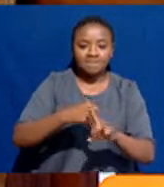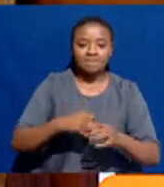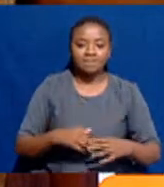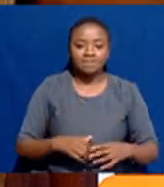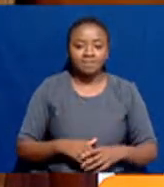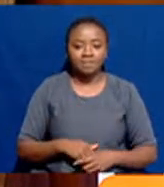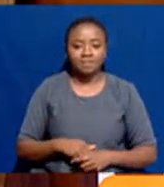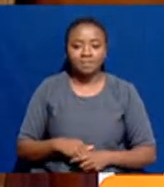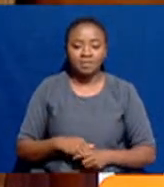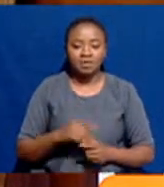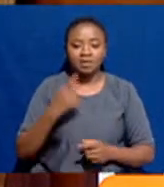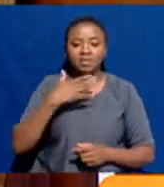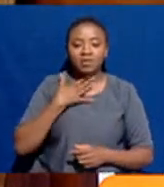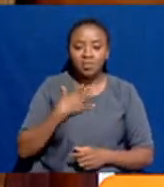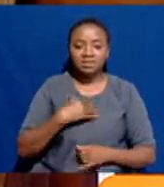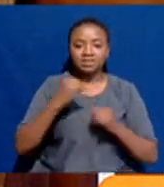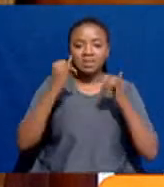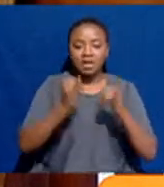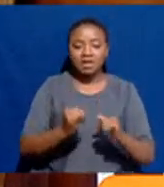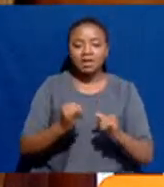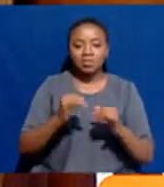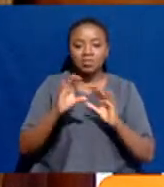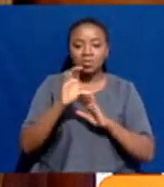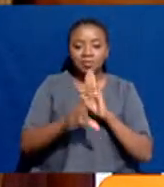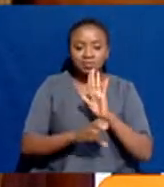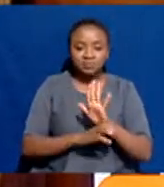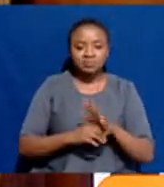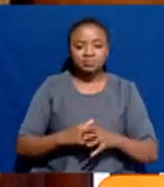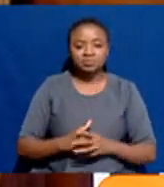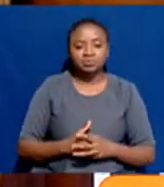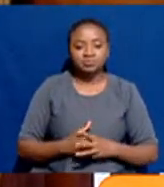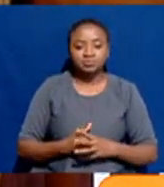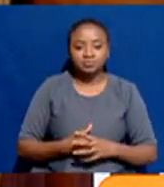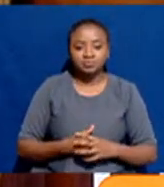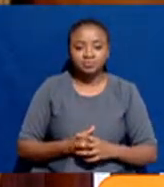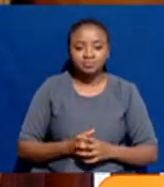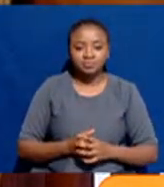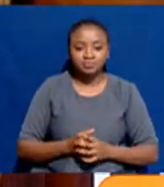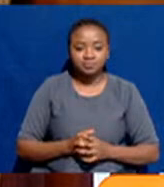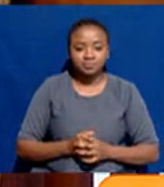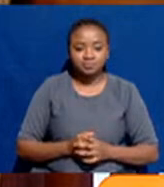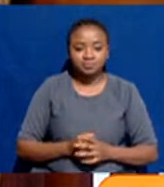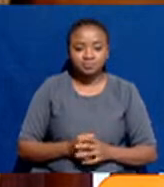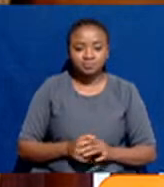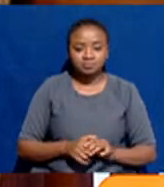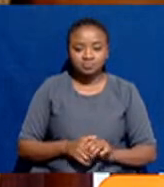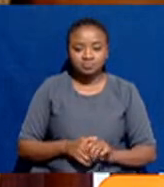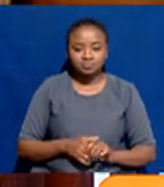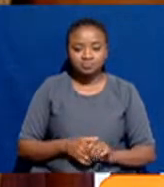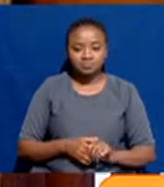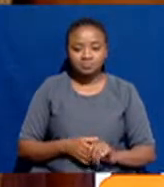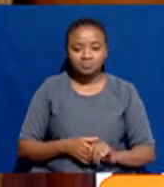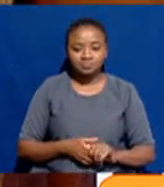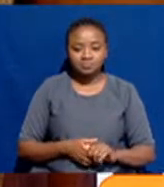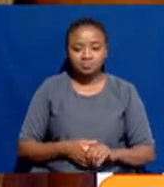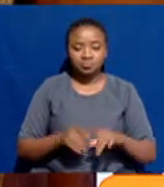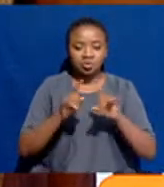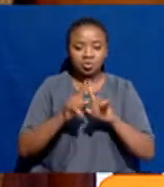new constitution. And they have followers as well. Yeah. So I think it's only the trade